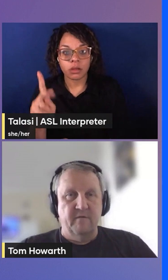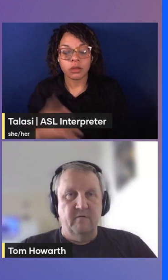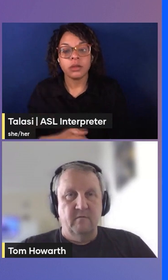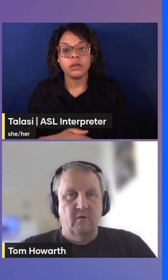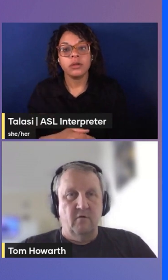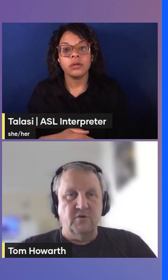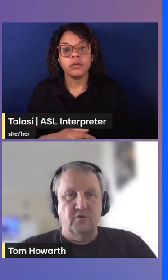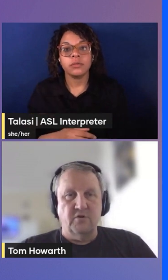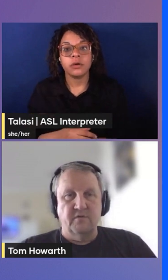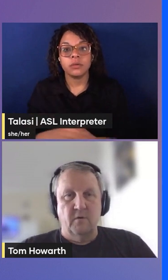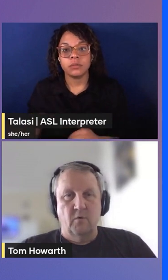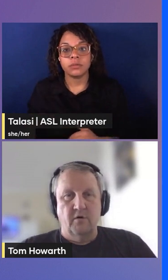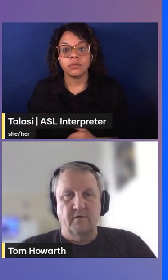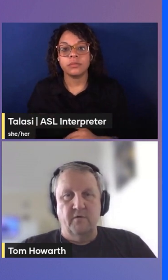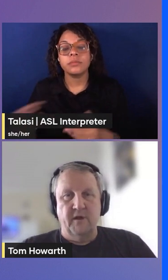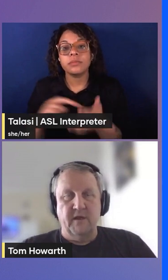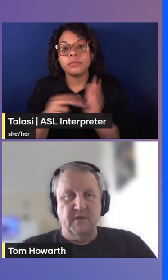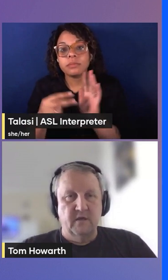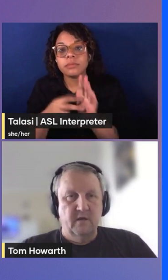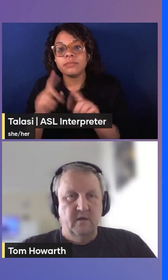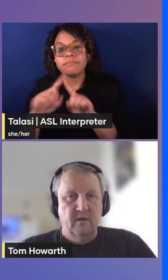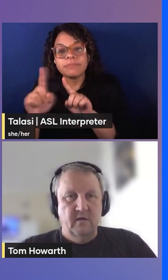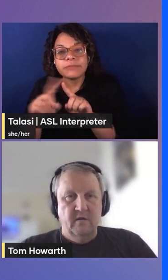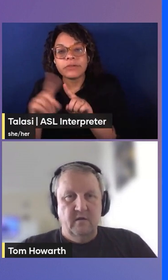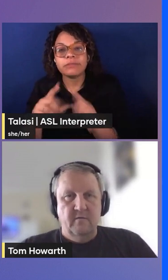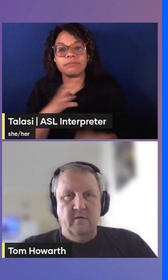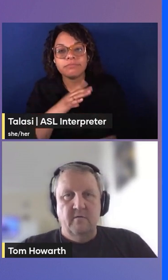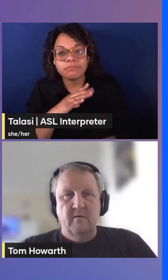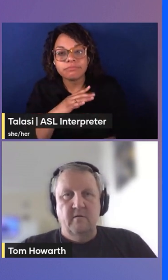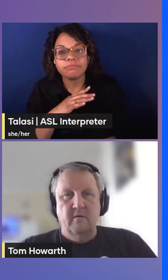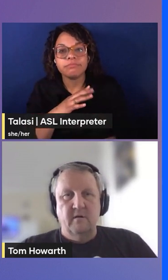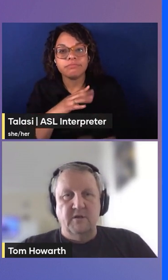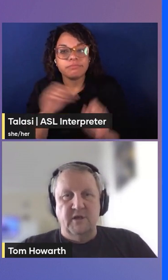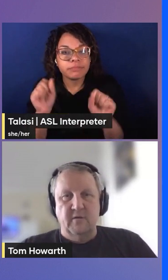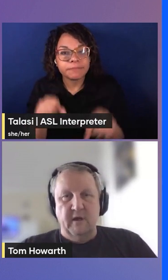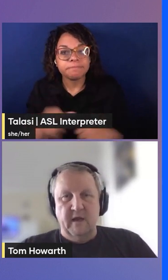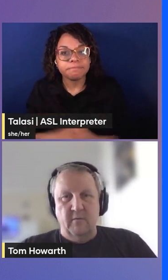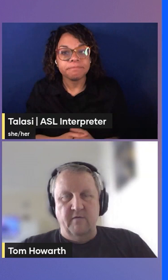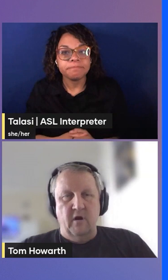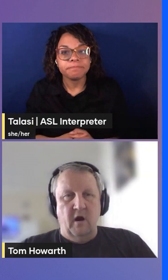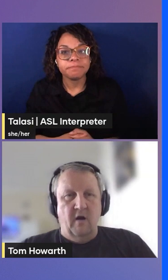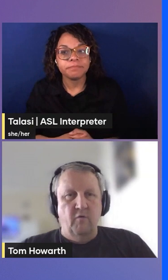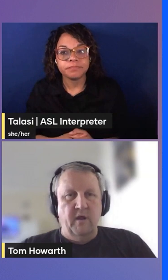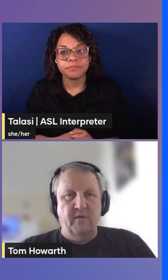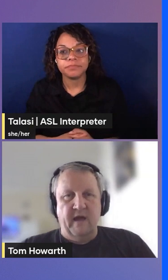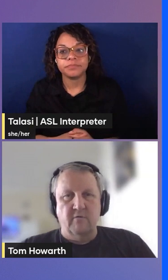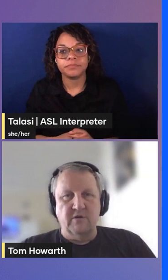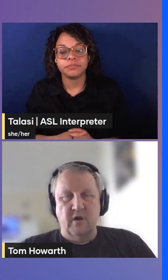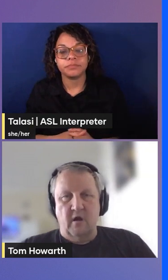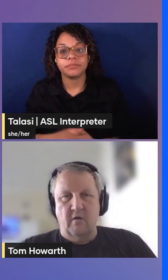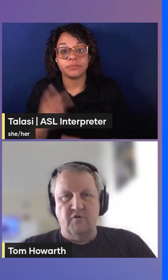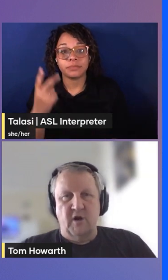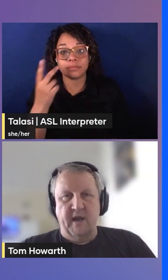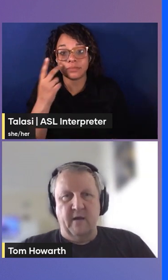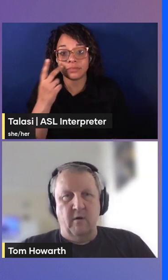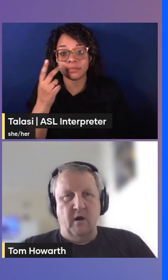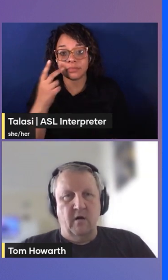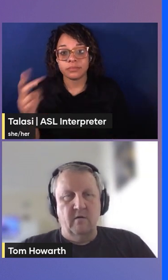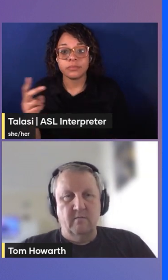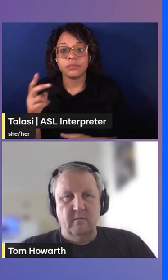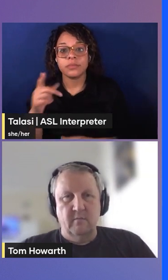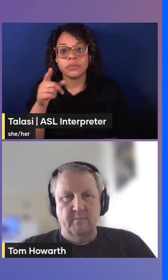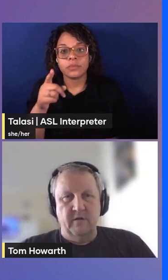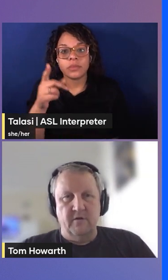you to have all sorts of wonderful things. You see here, we've got halfway house of drying out